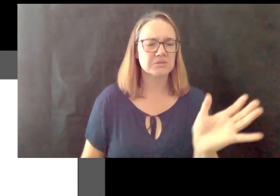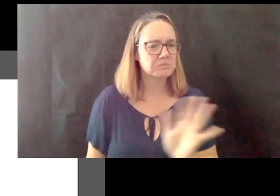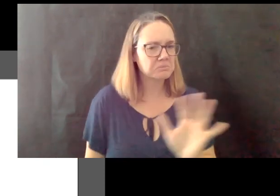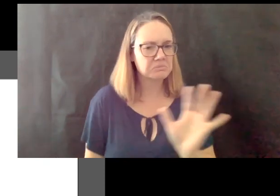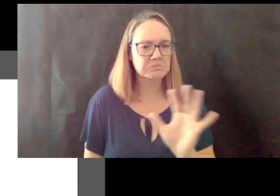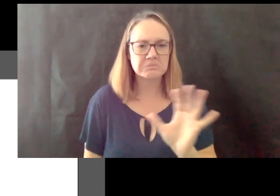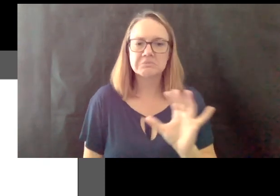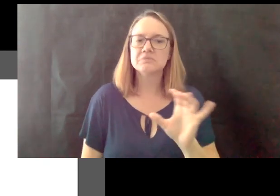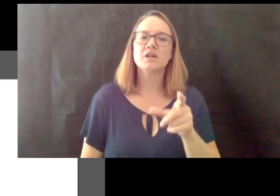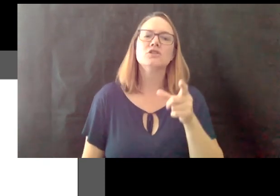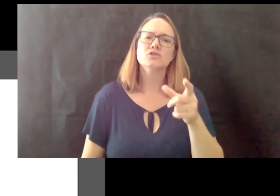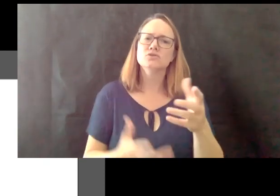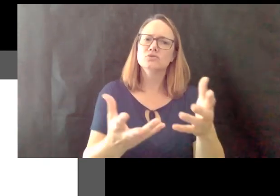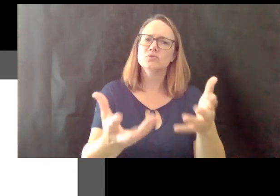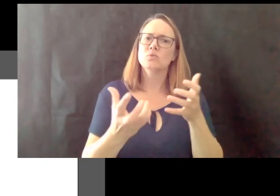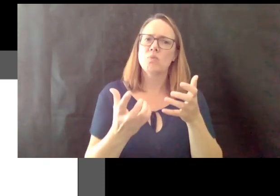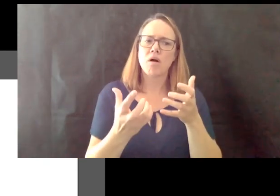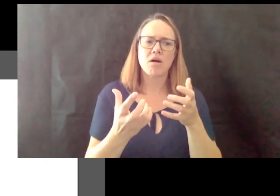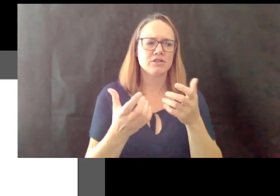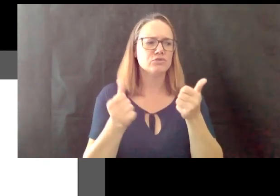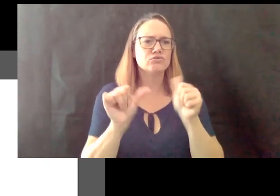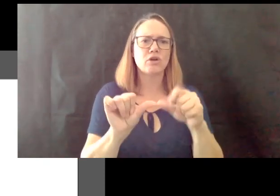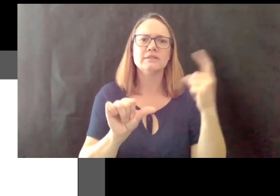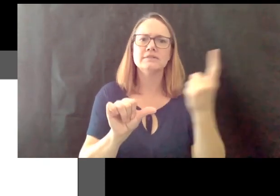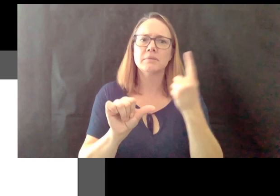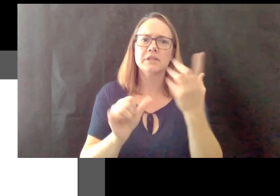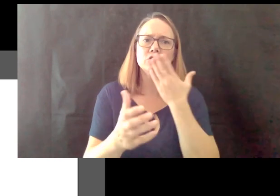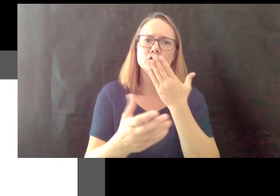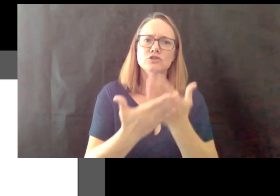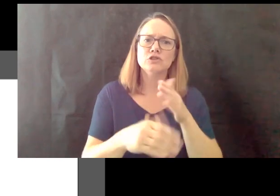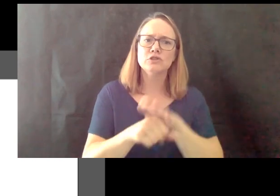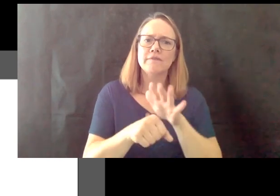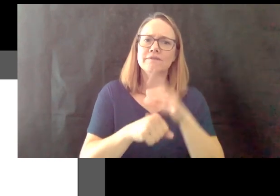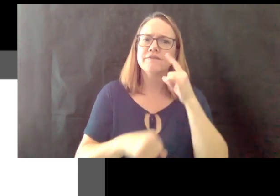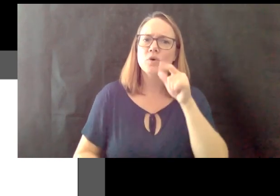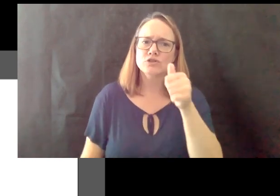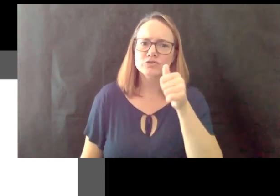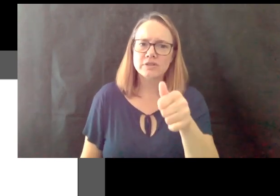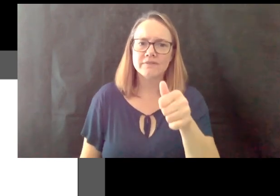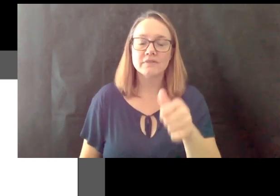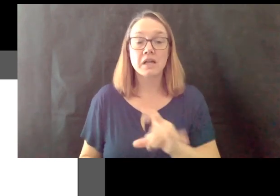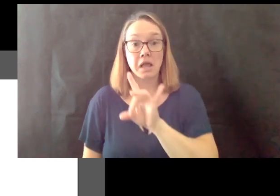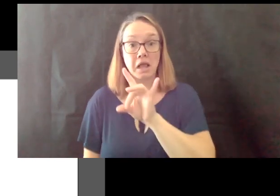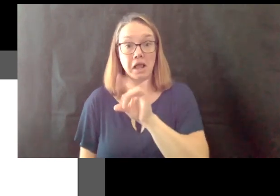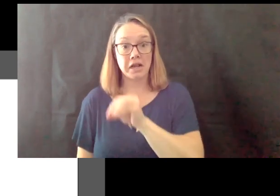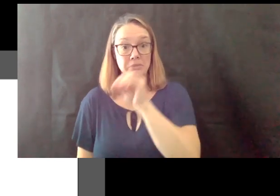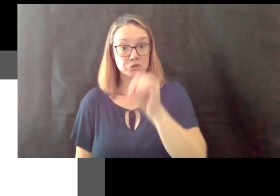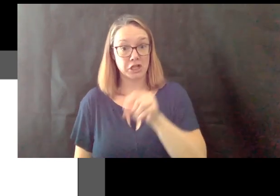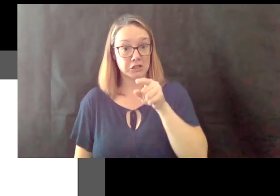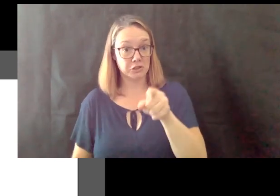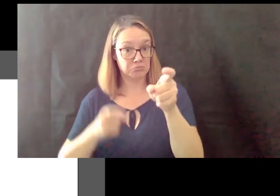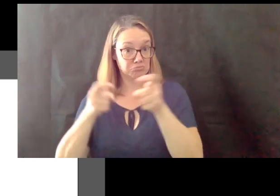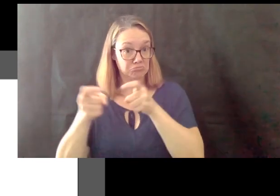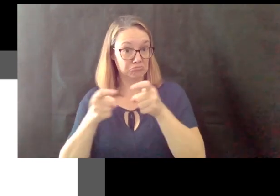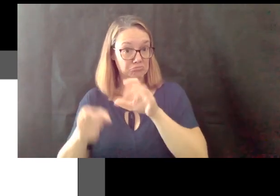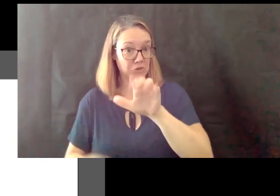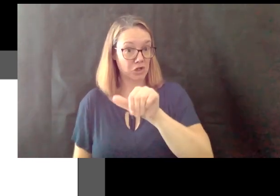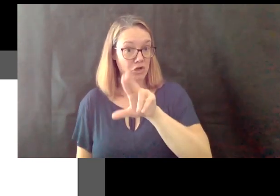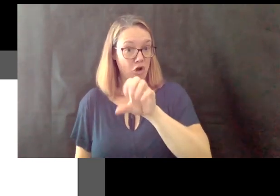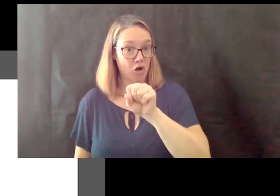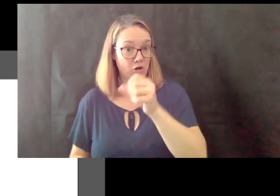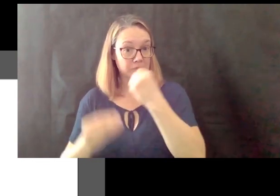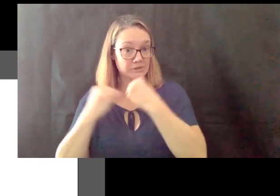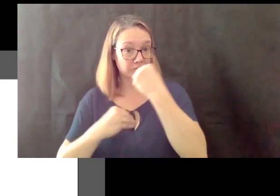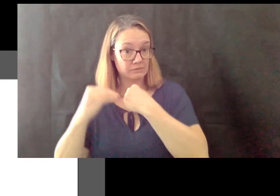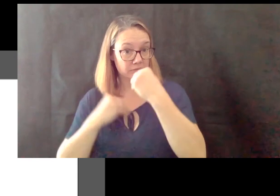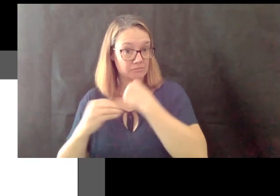saying. So, you know, if you're shooting for, you want to shoot for something that's feasible for you. So if 80% of the time you're, you know, managing